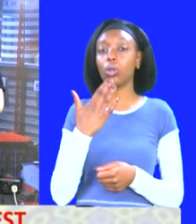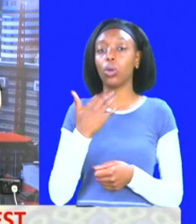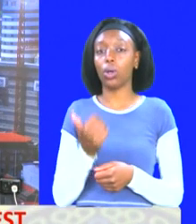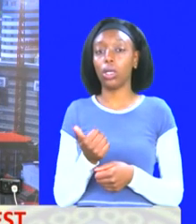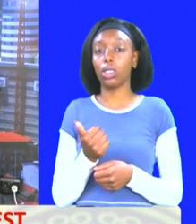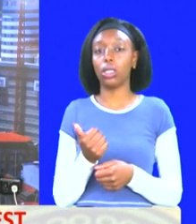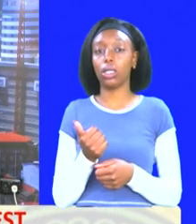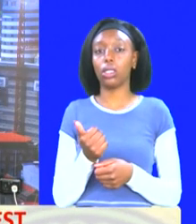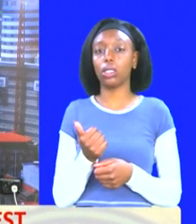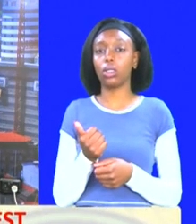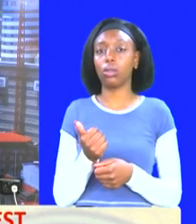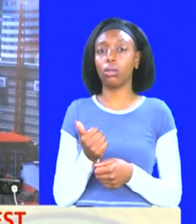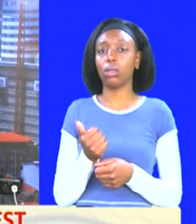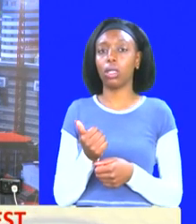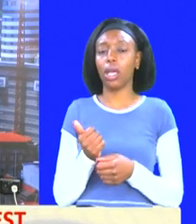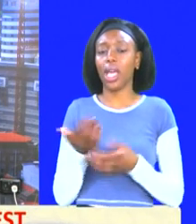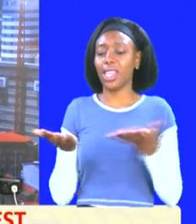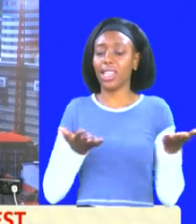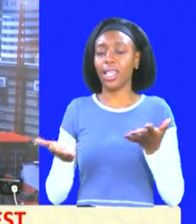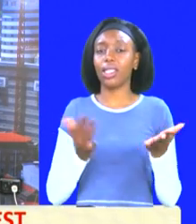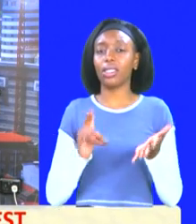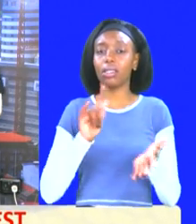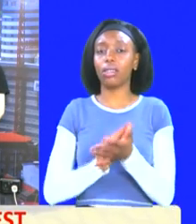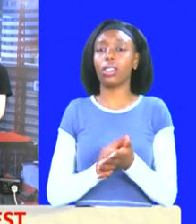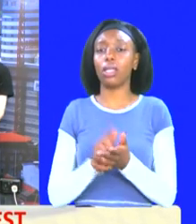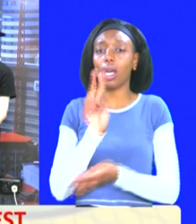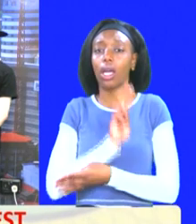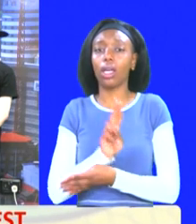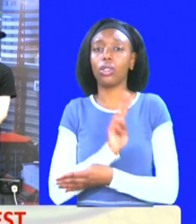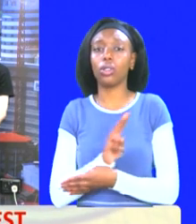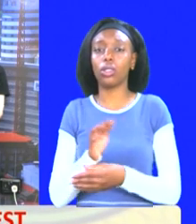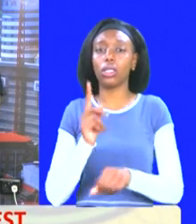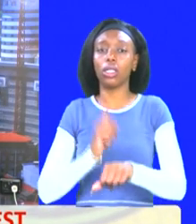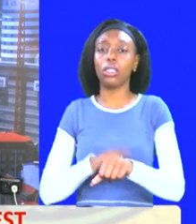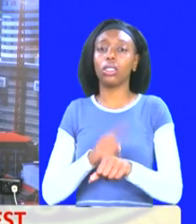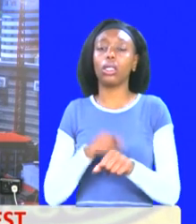Like for example talking less social media tumekuwa na Instagram sasa hii hata tuko na threads